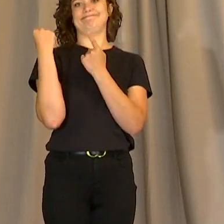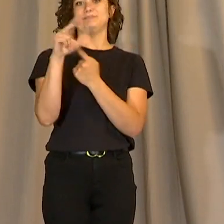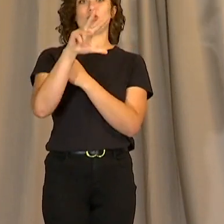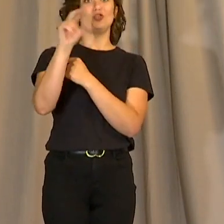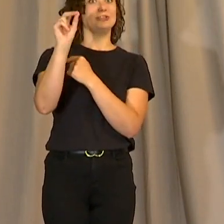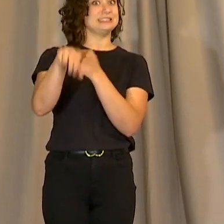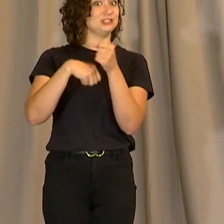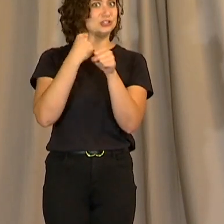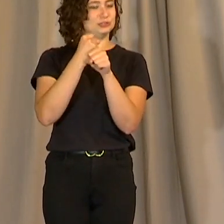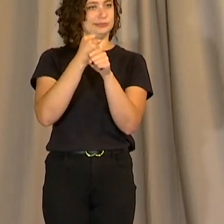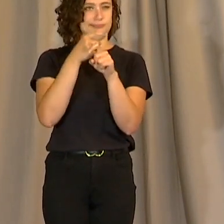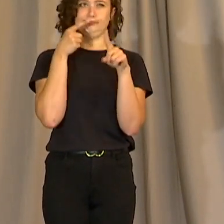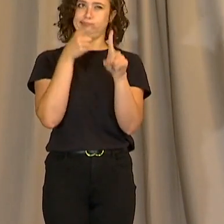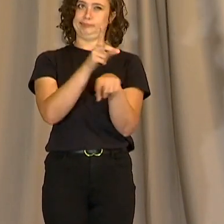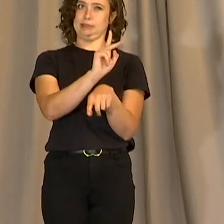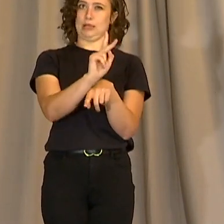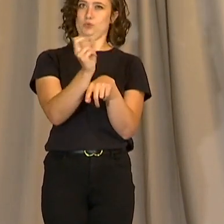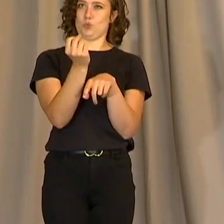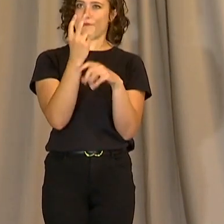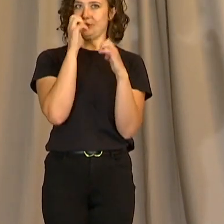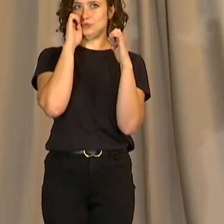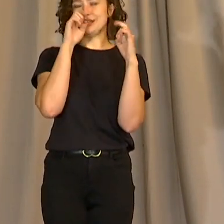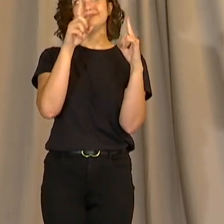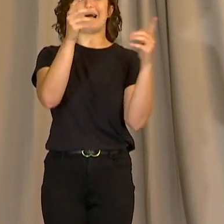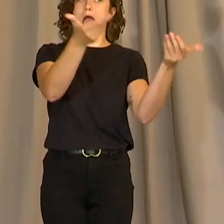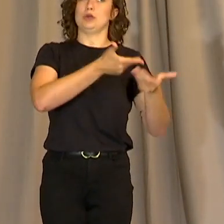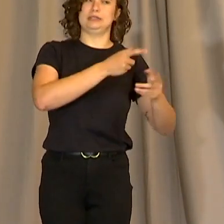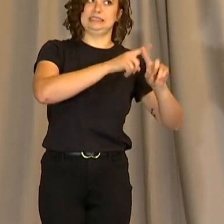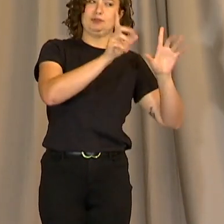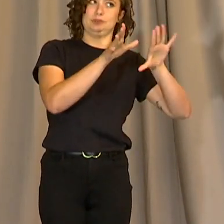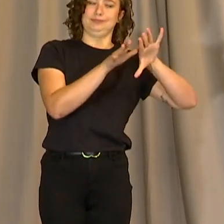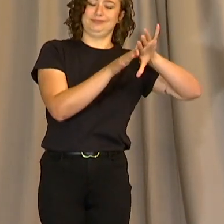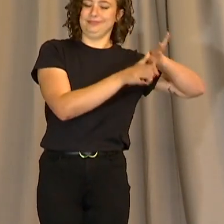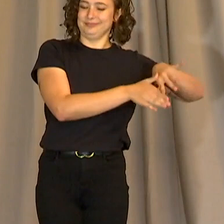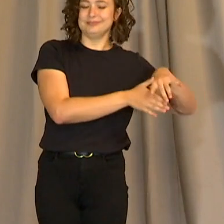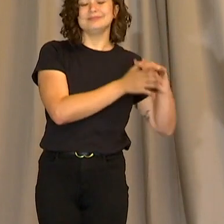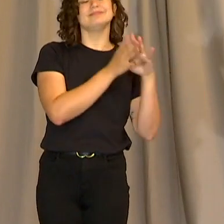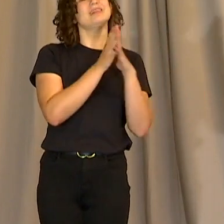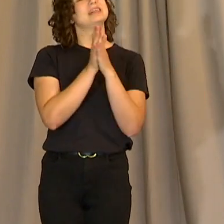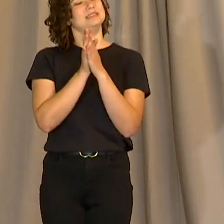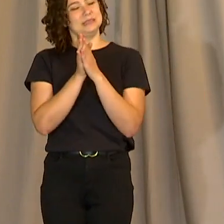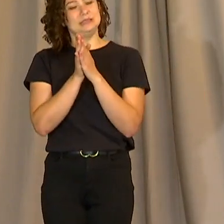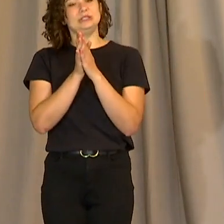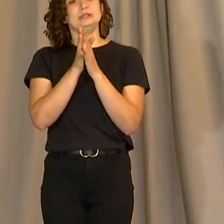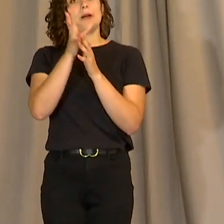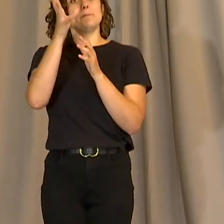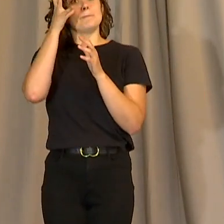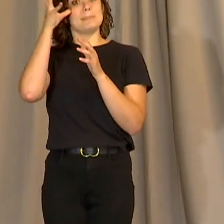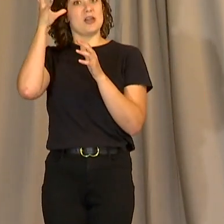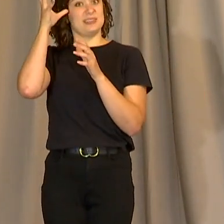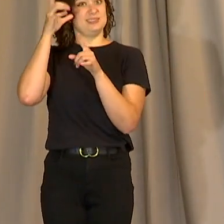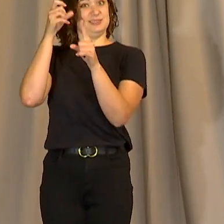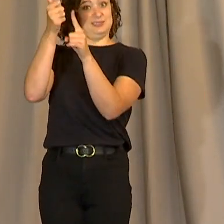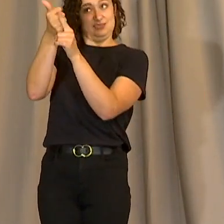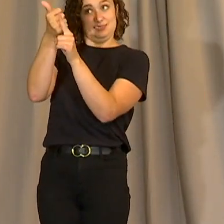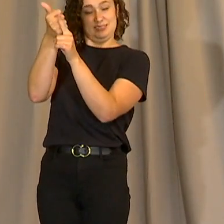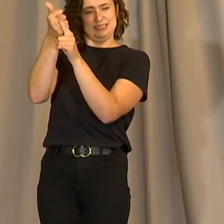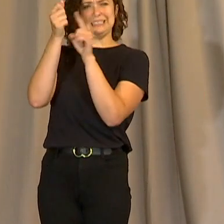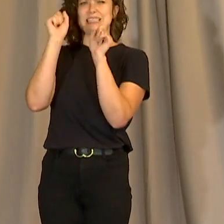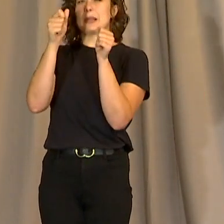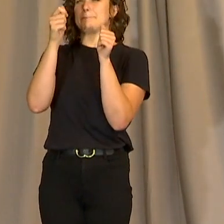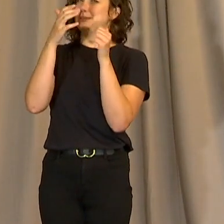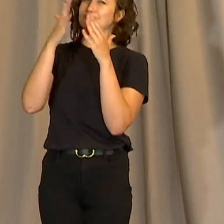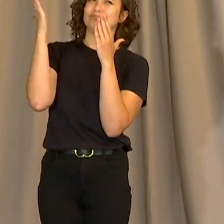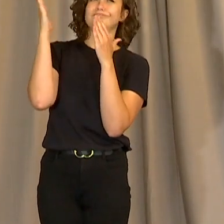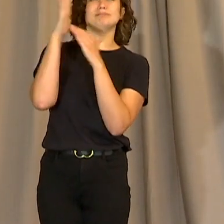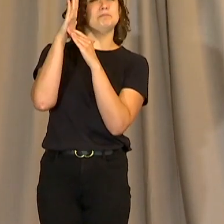because higher ed is a whole different animal, but K-12 spaces, parents can be your biggest advocates, but they also can be